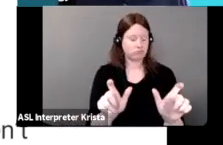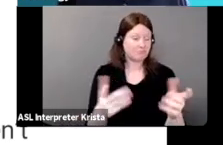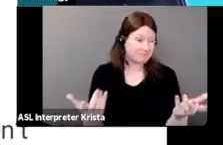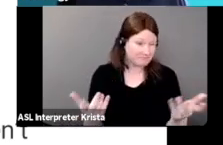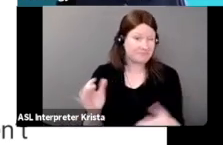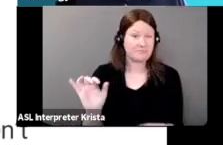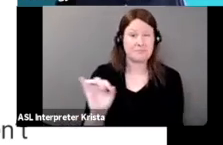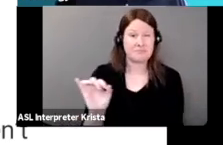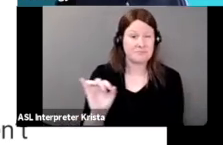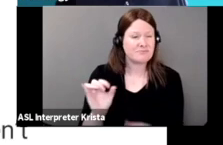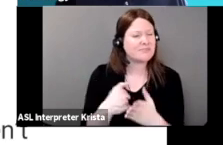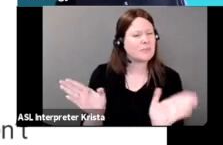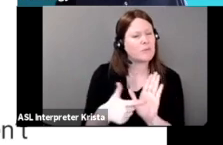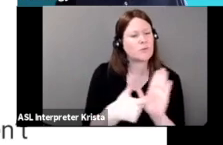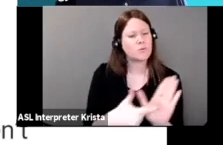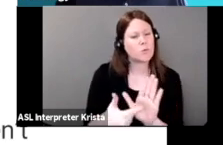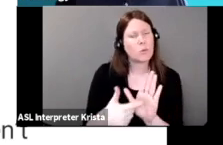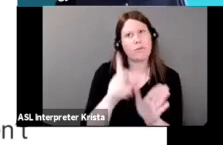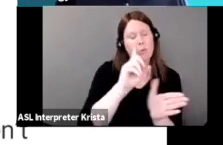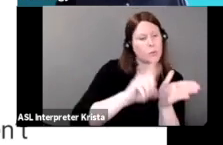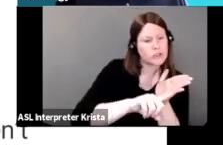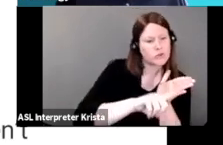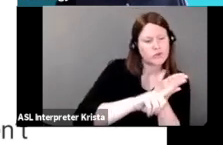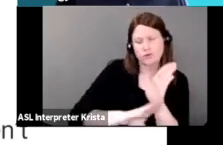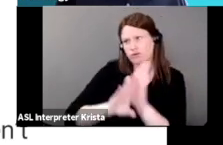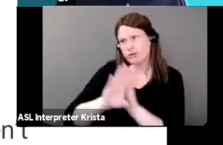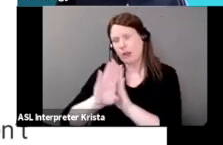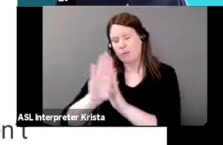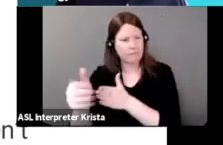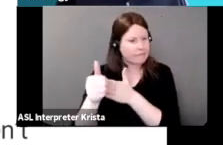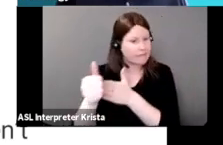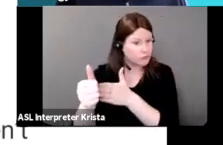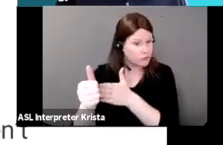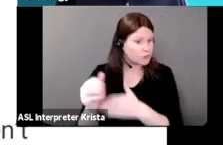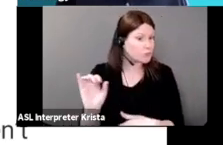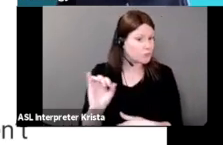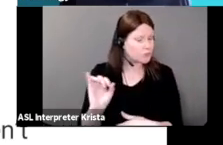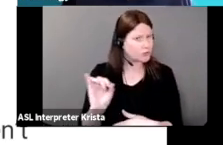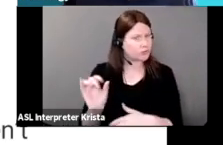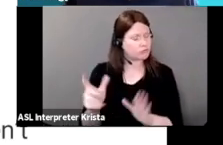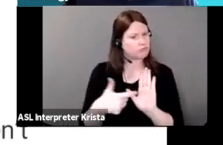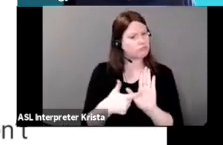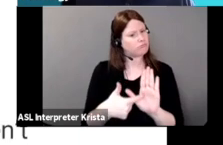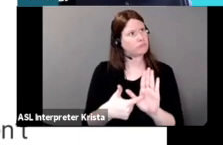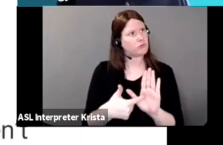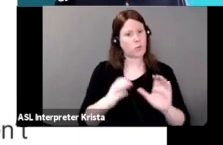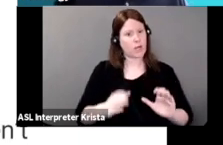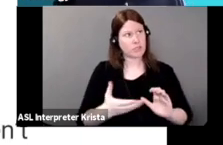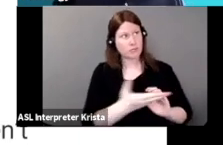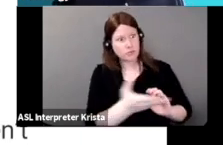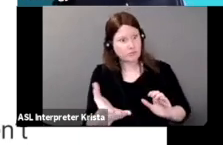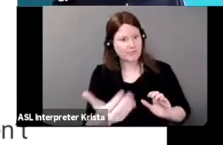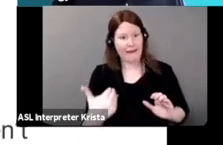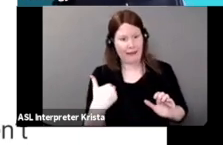R&D and industry leadership, being able to show that you have patents and trademarks gives customers confidence in